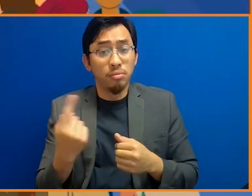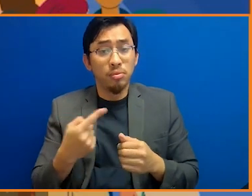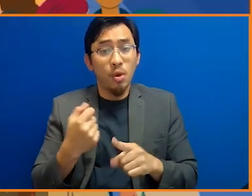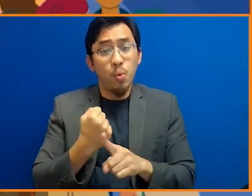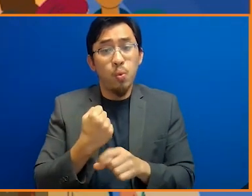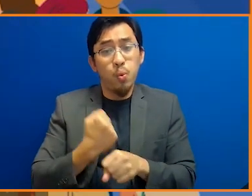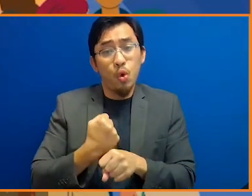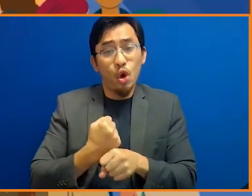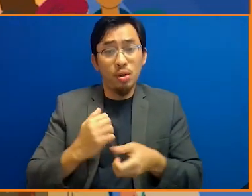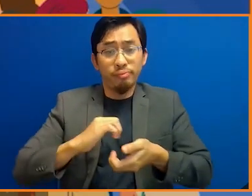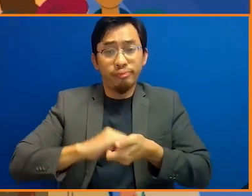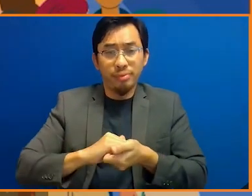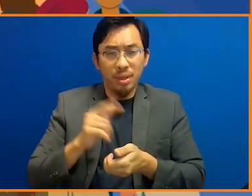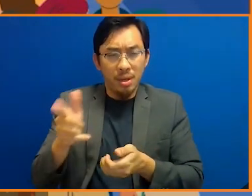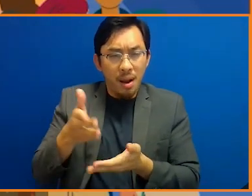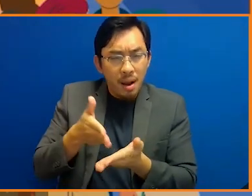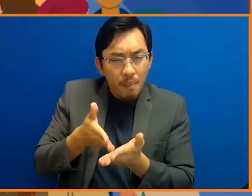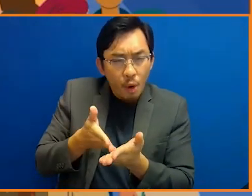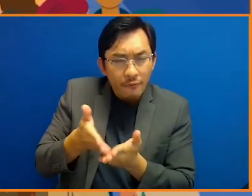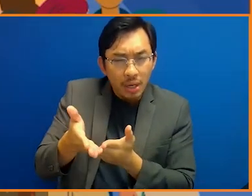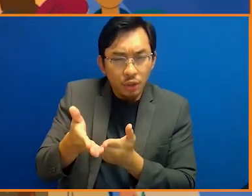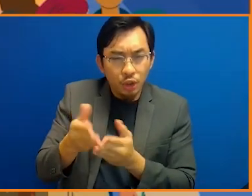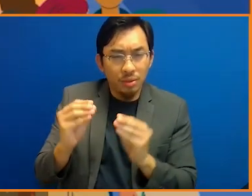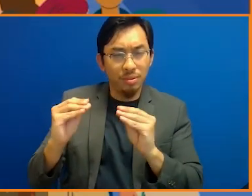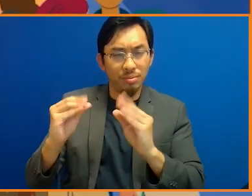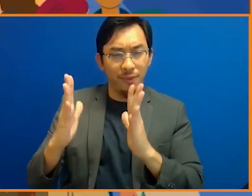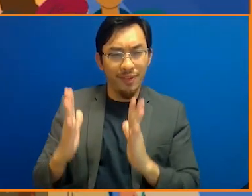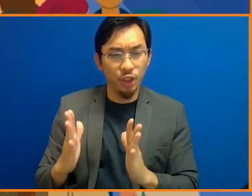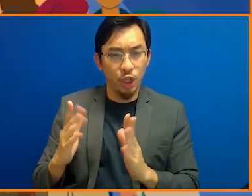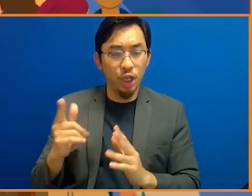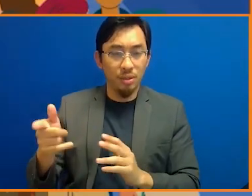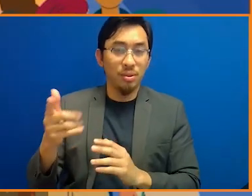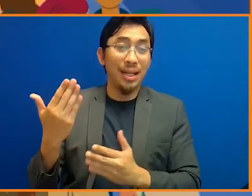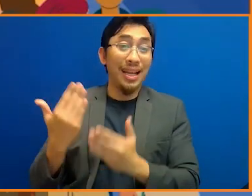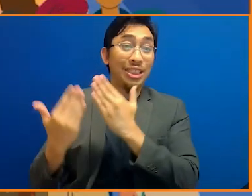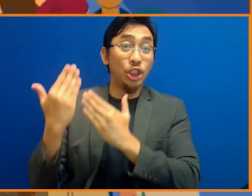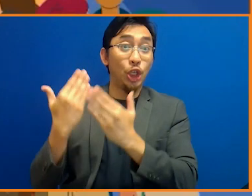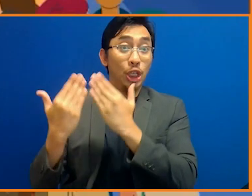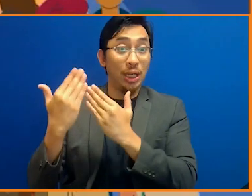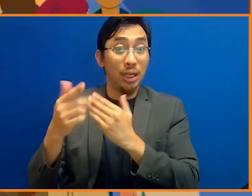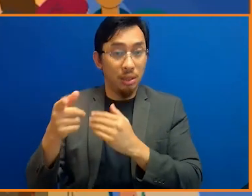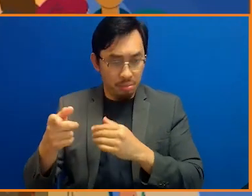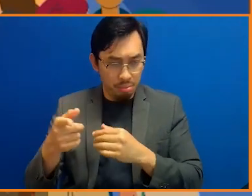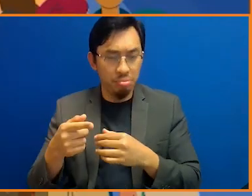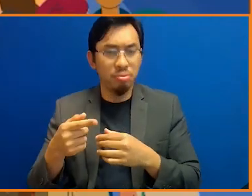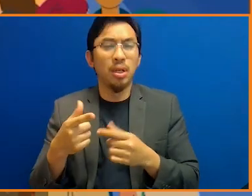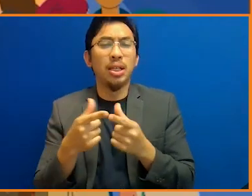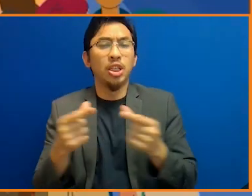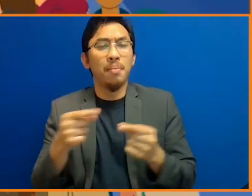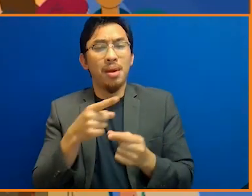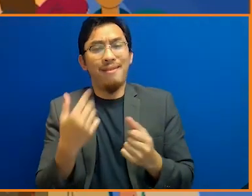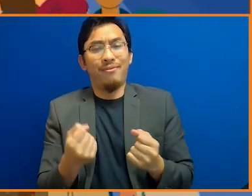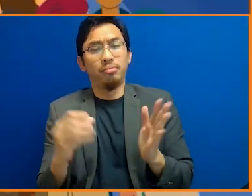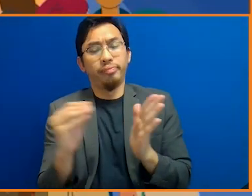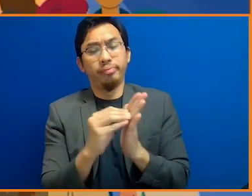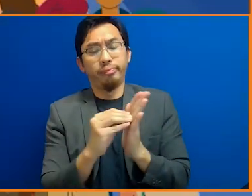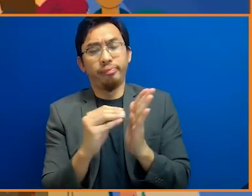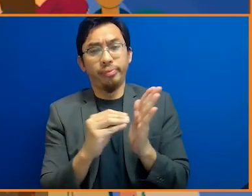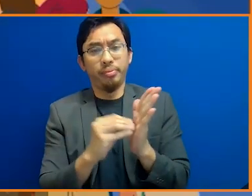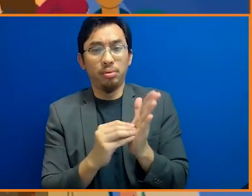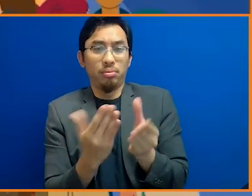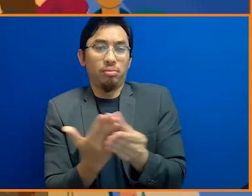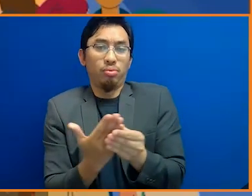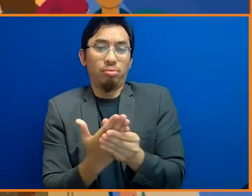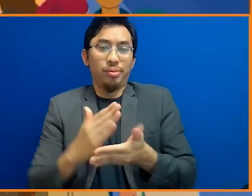well, we are working with professor in history who can read like difficult